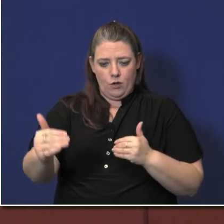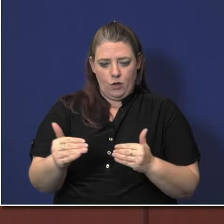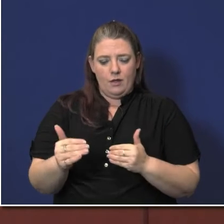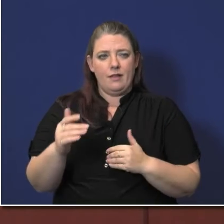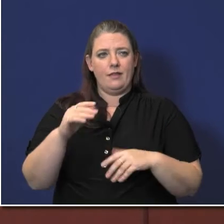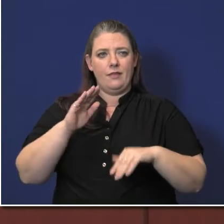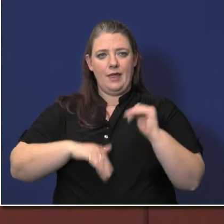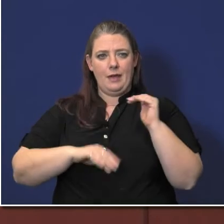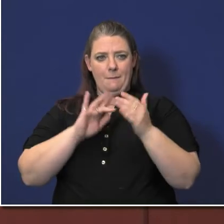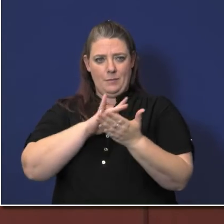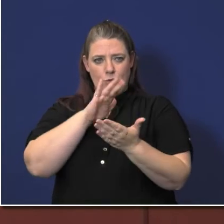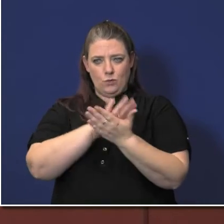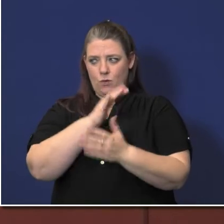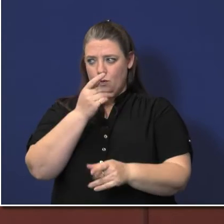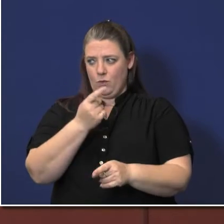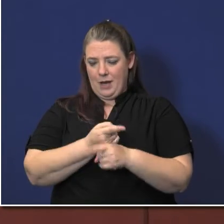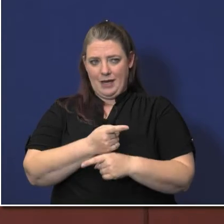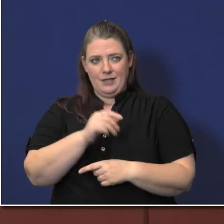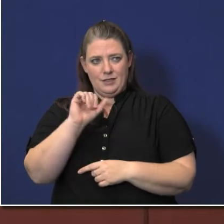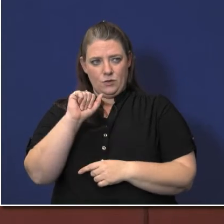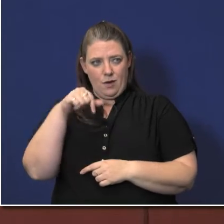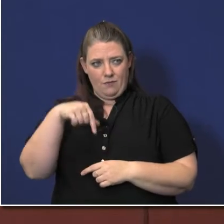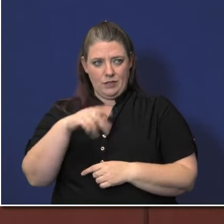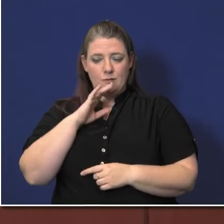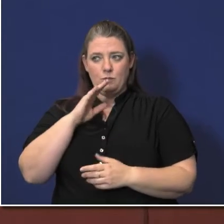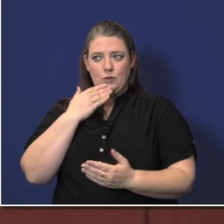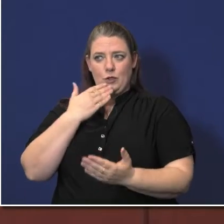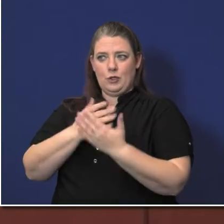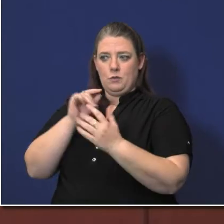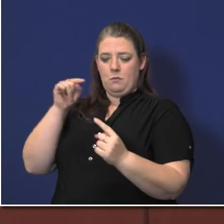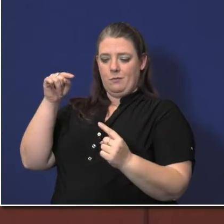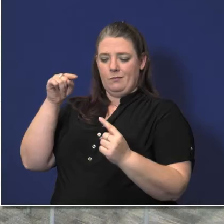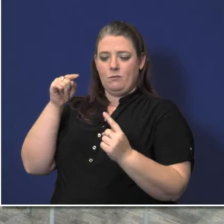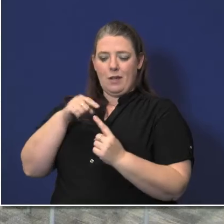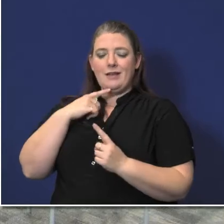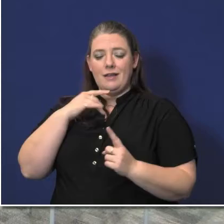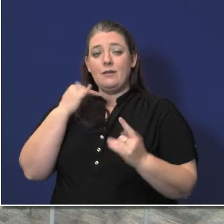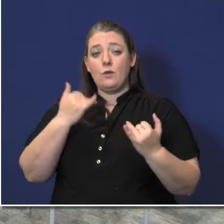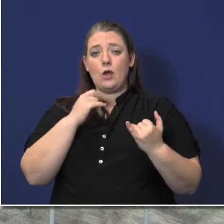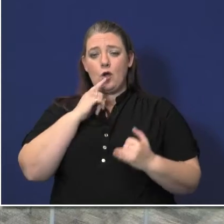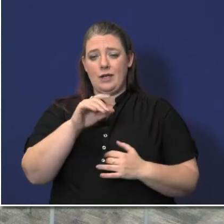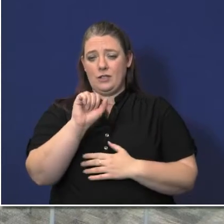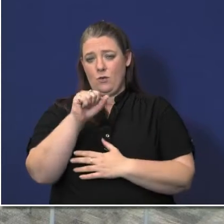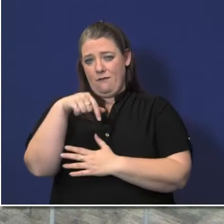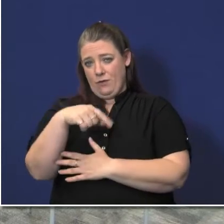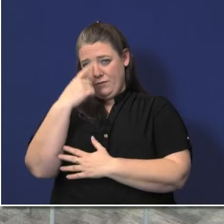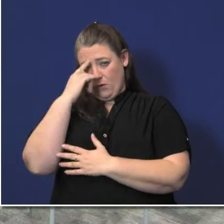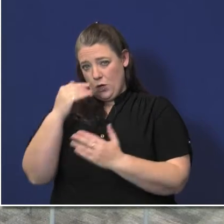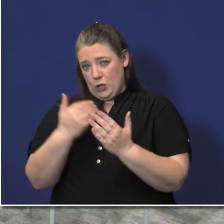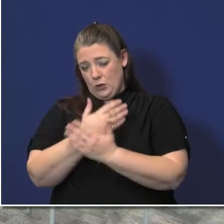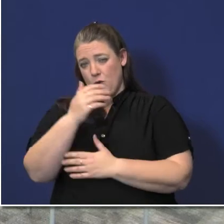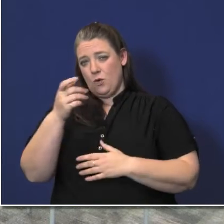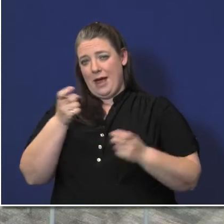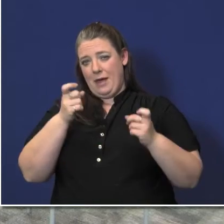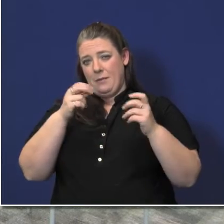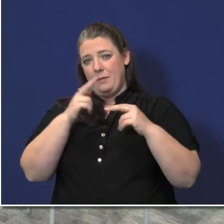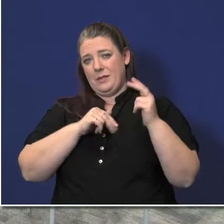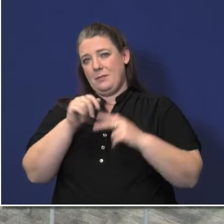footage wise. So I think it's important to point out, and Roy, you can give us the exact. That's correct. The current square footage for this facility, for the new administration building, is